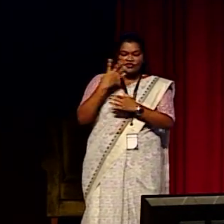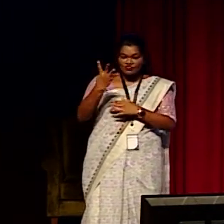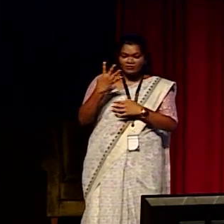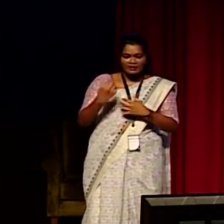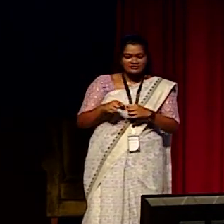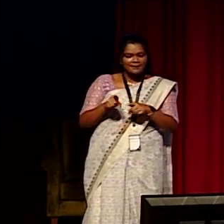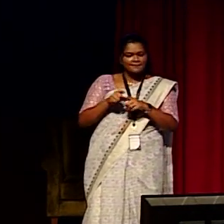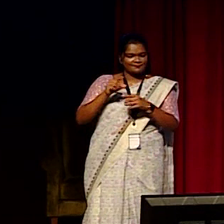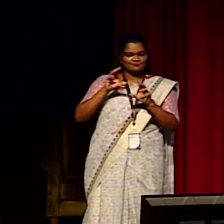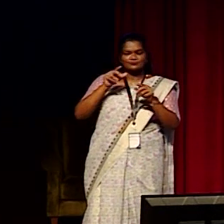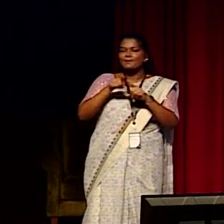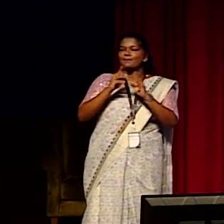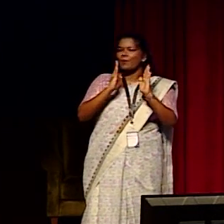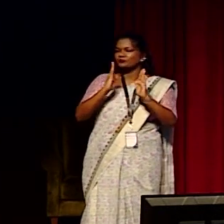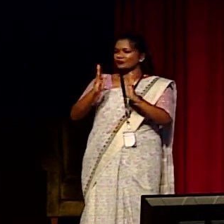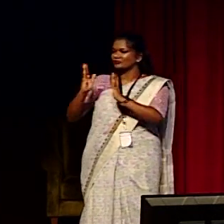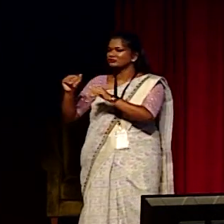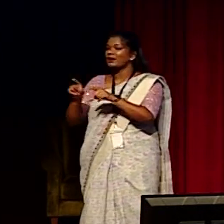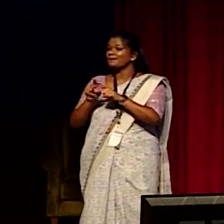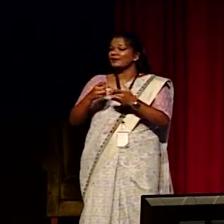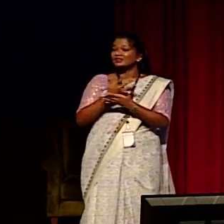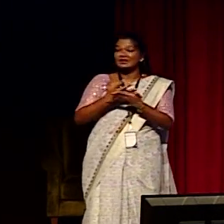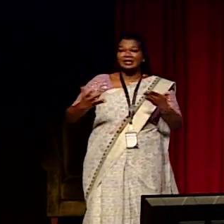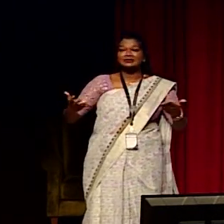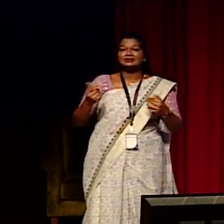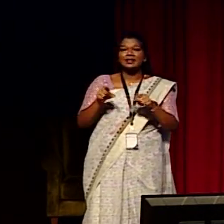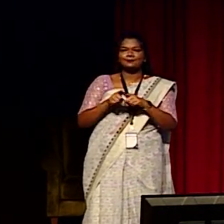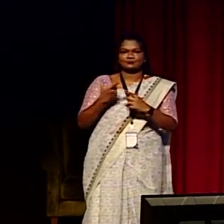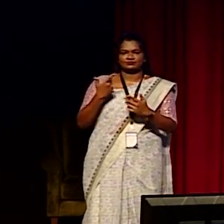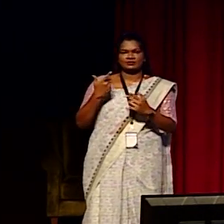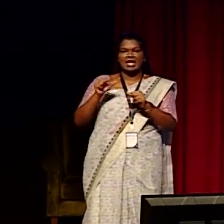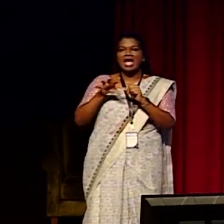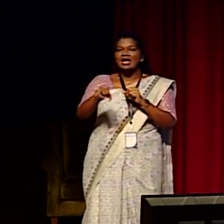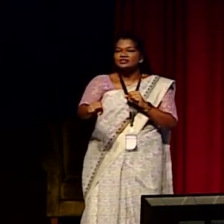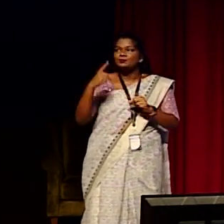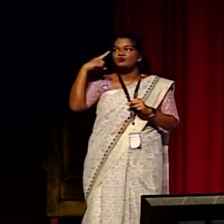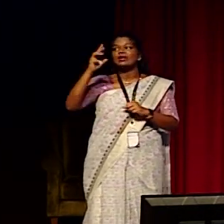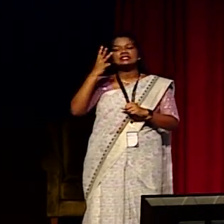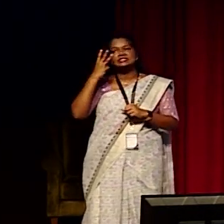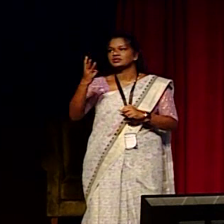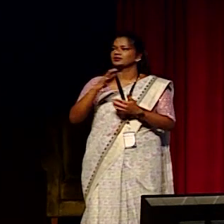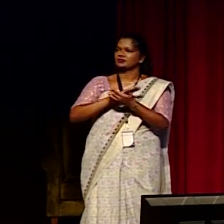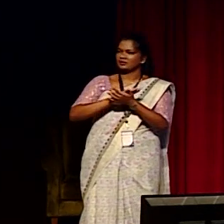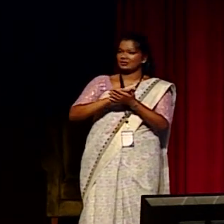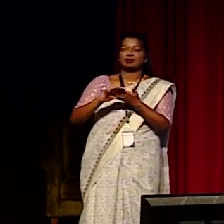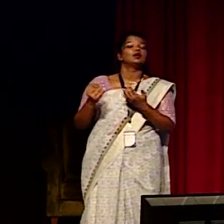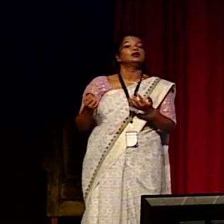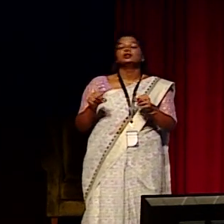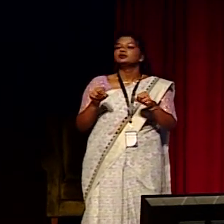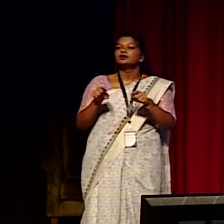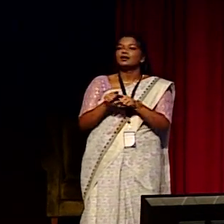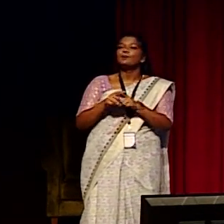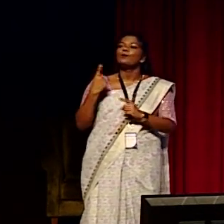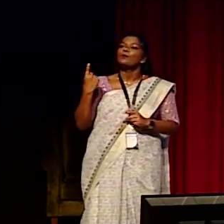the material properties of rubber, it permits mobility in all 3 planes. In fact, it is